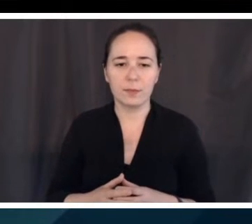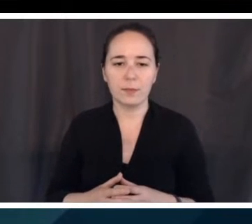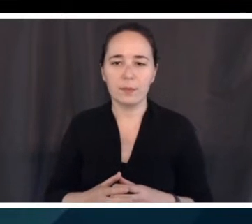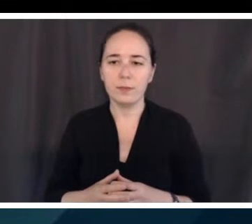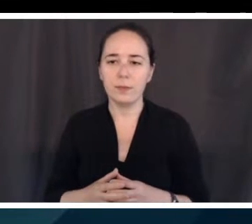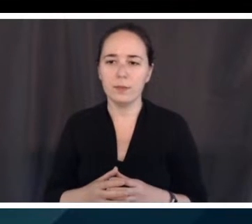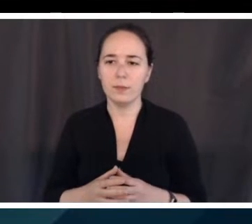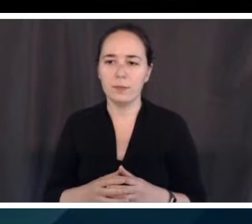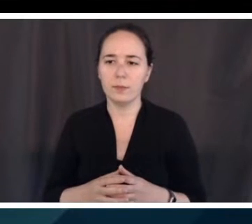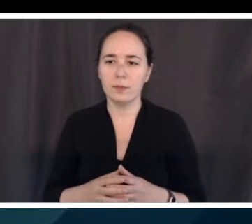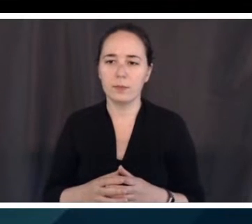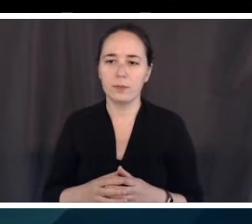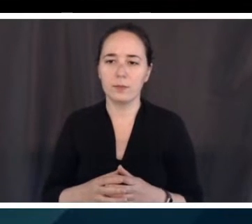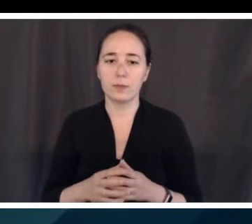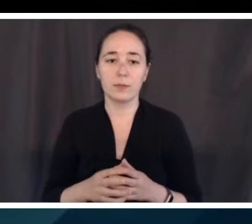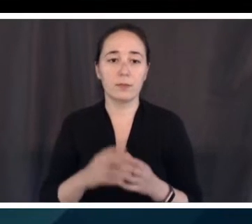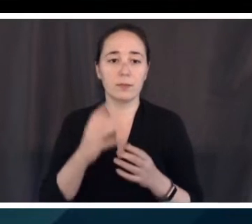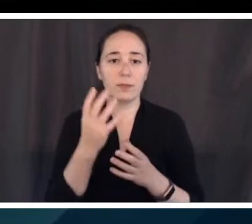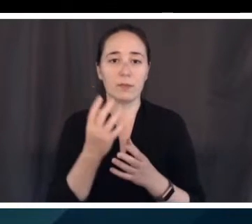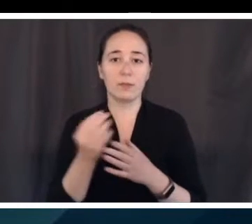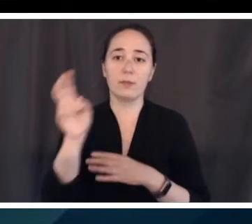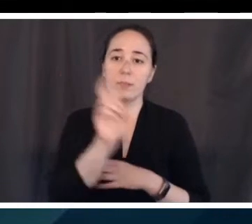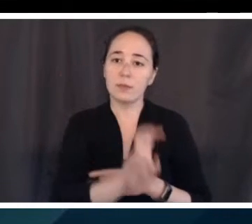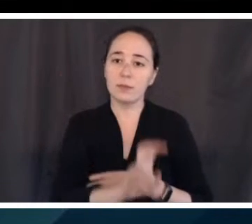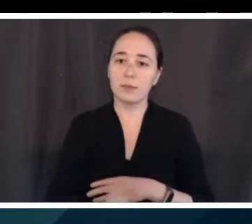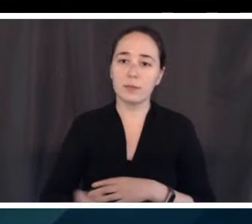and I can't be no tourist.